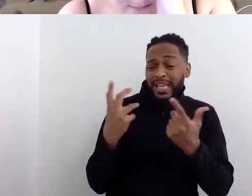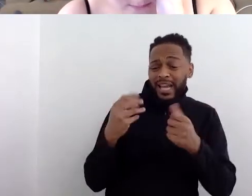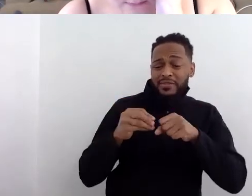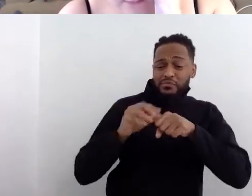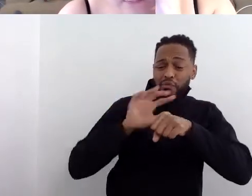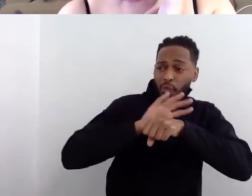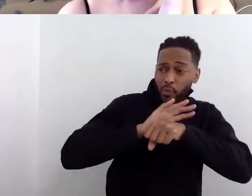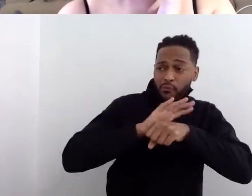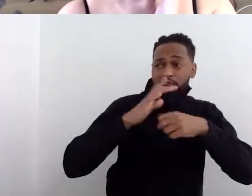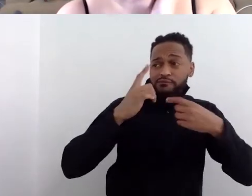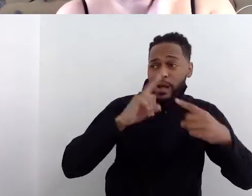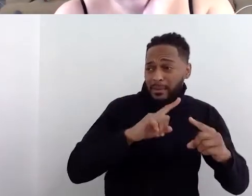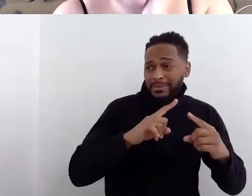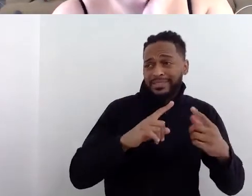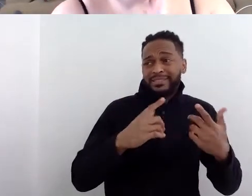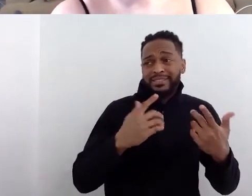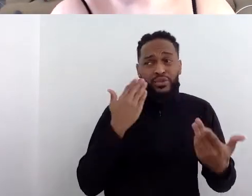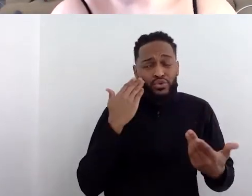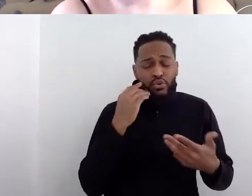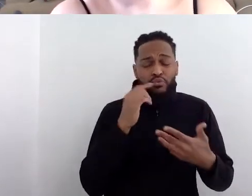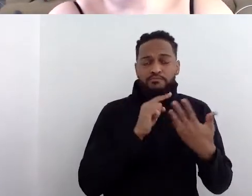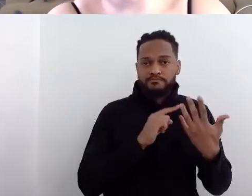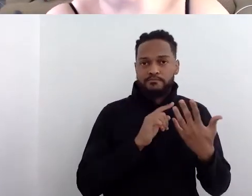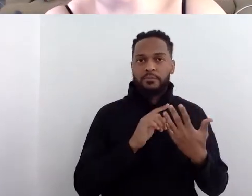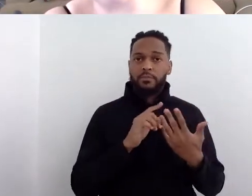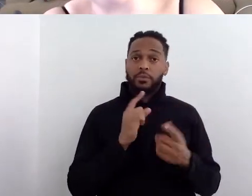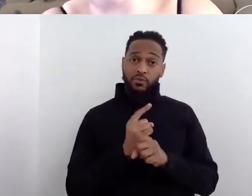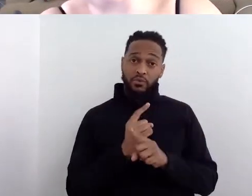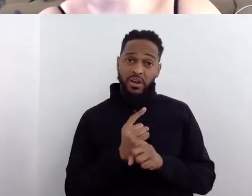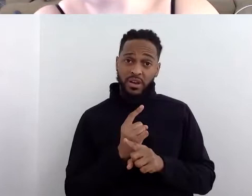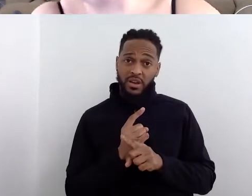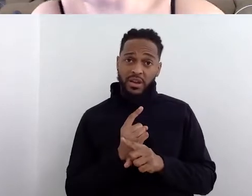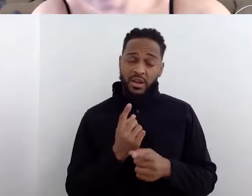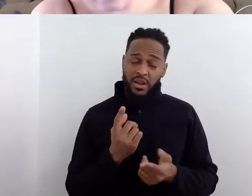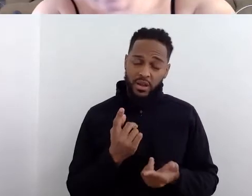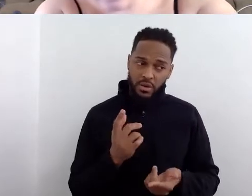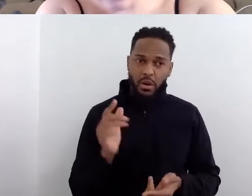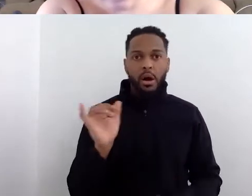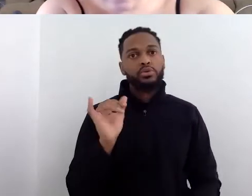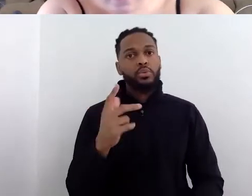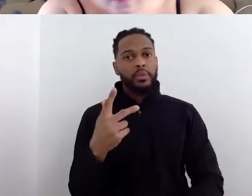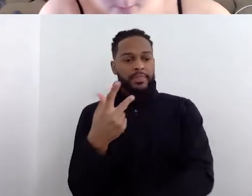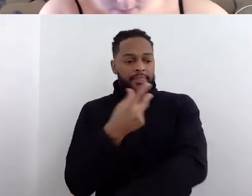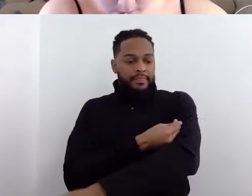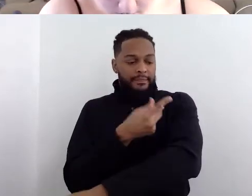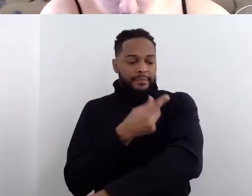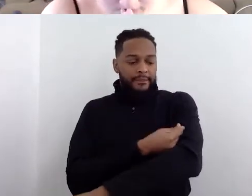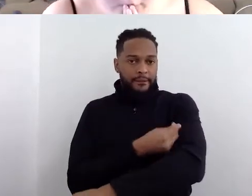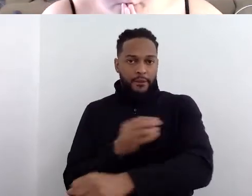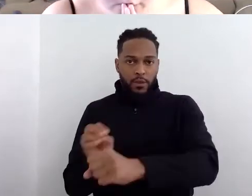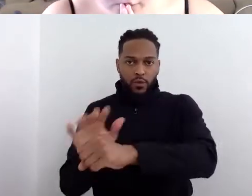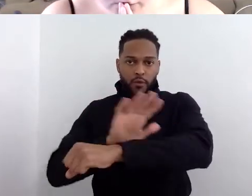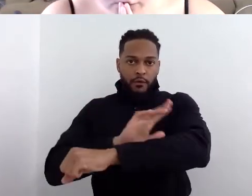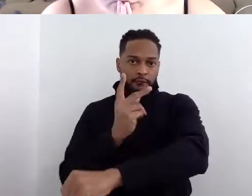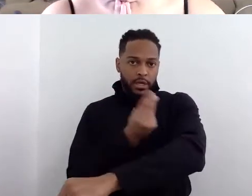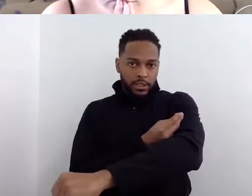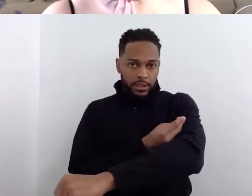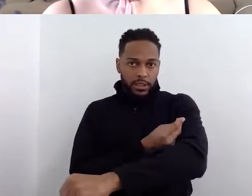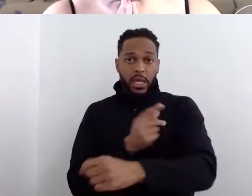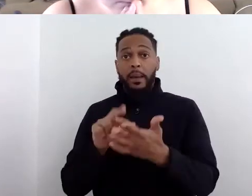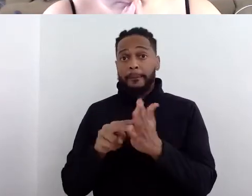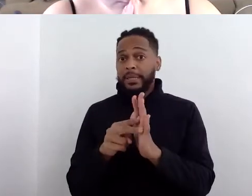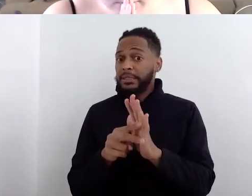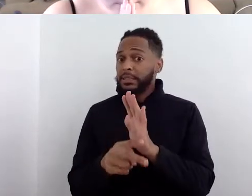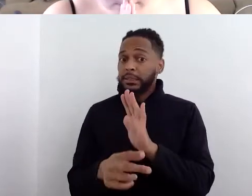One of the best things that a patient could do is get vaccinated. So, it doesn't mean that you won't get COVID, but as far as I